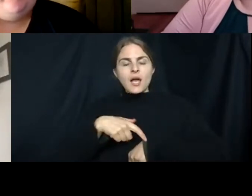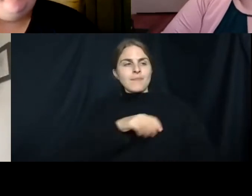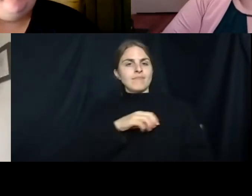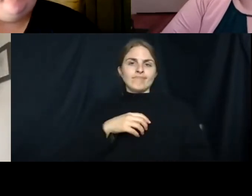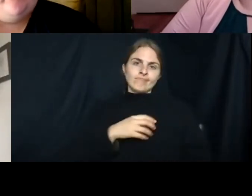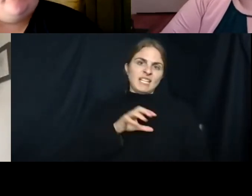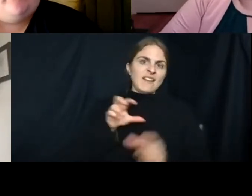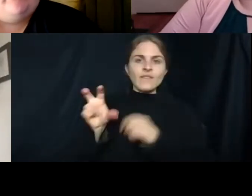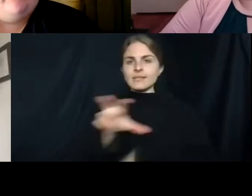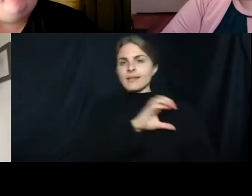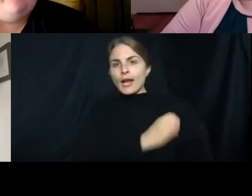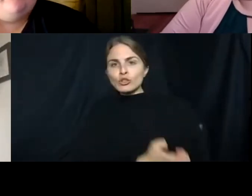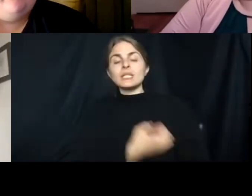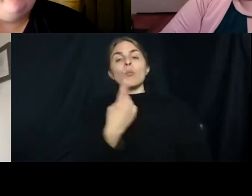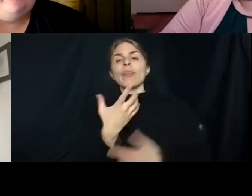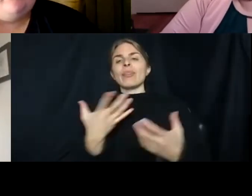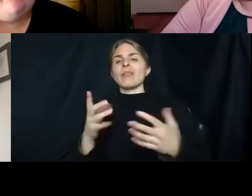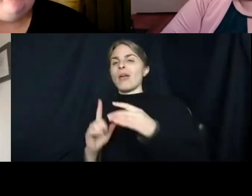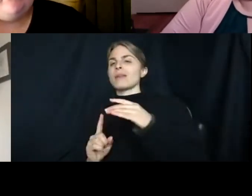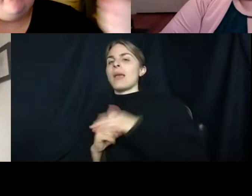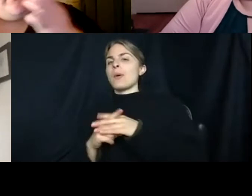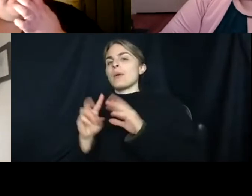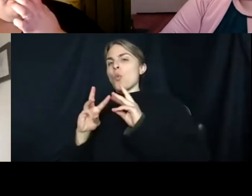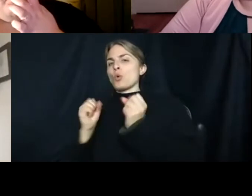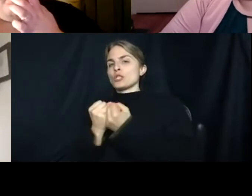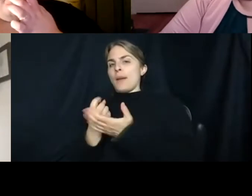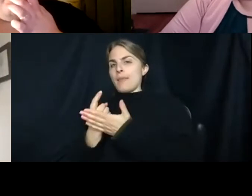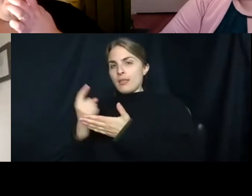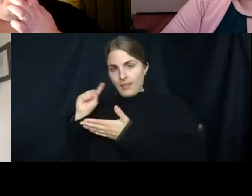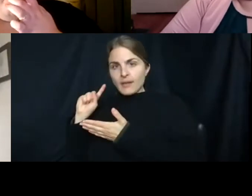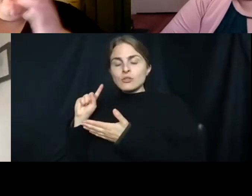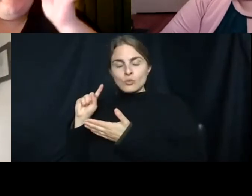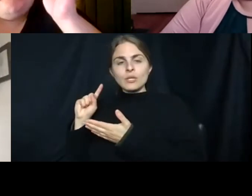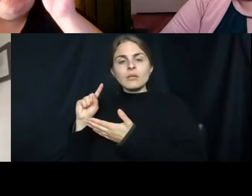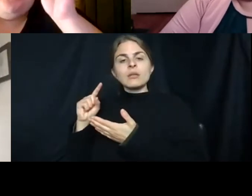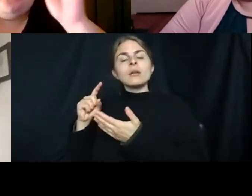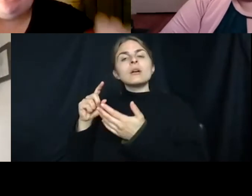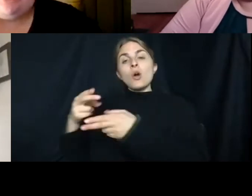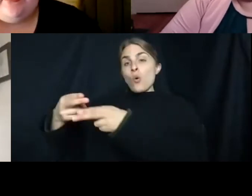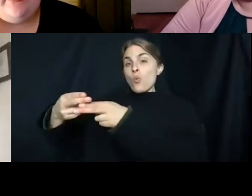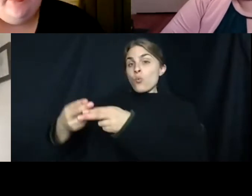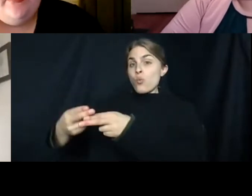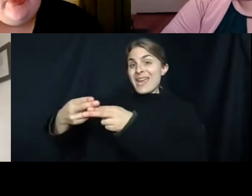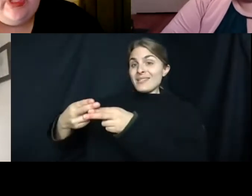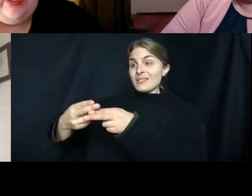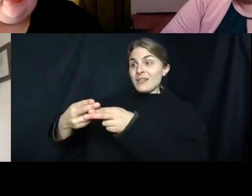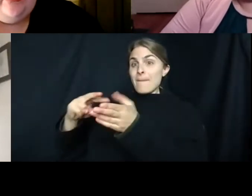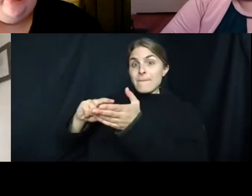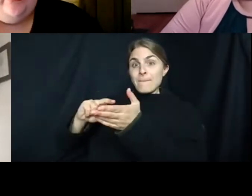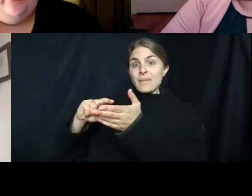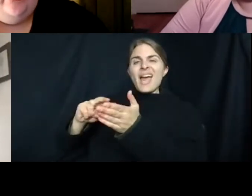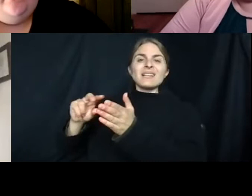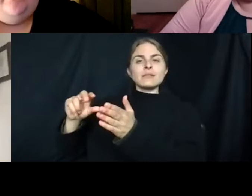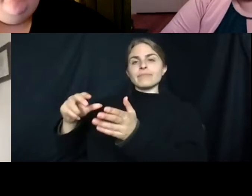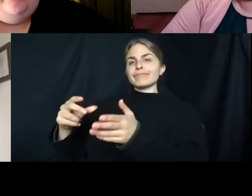up in the workshop we did last week was like, you know, the use of weight as a marker for health has